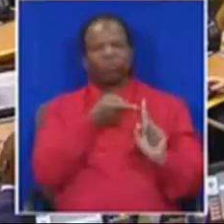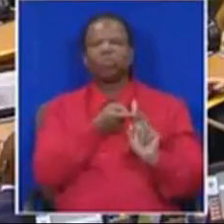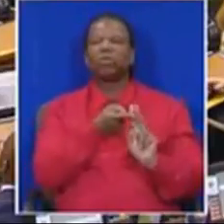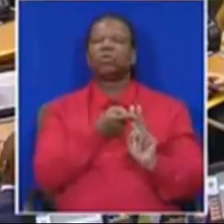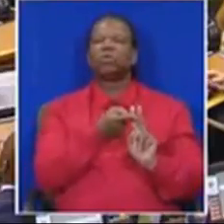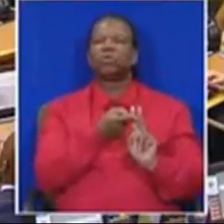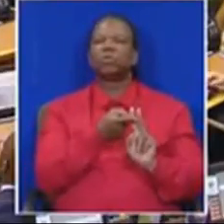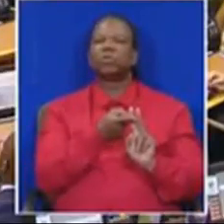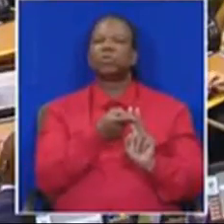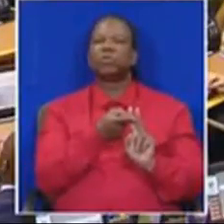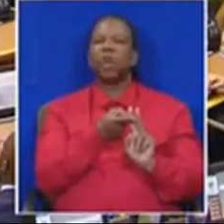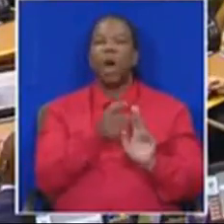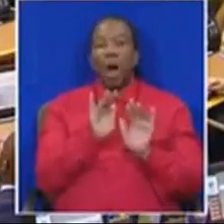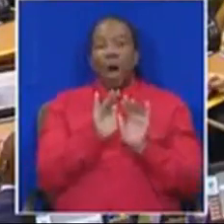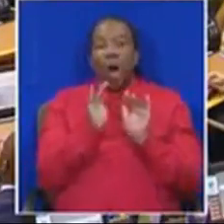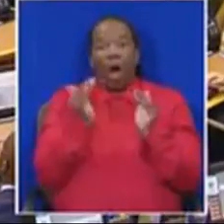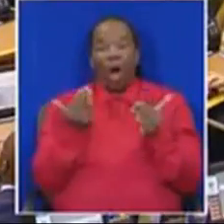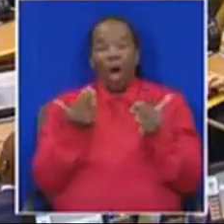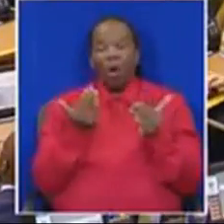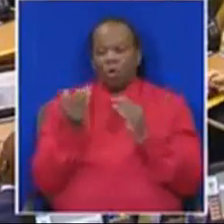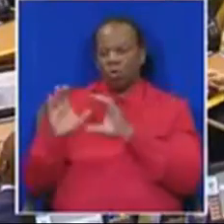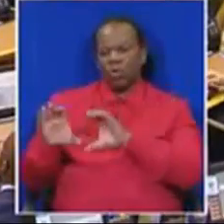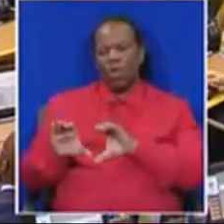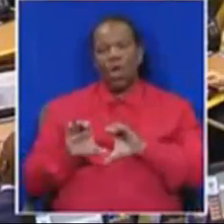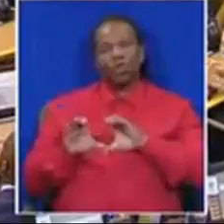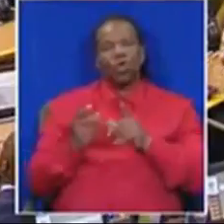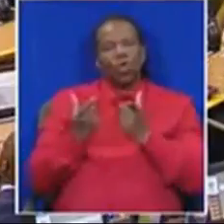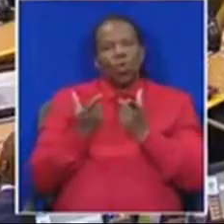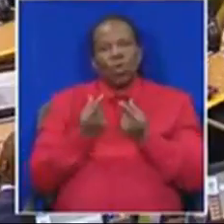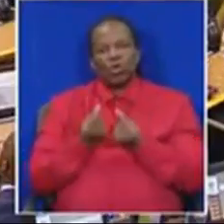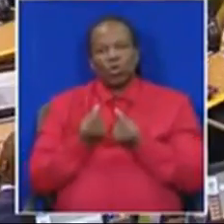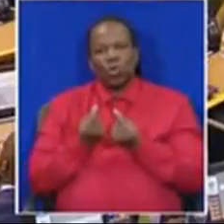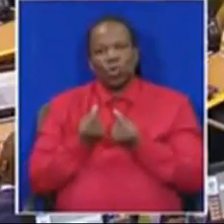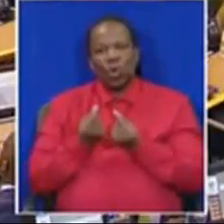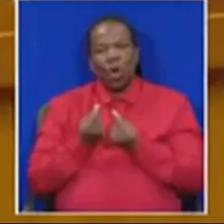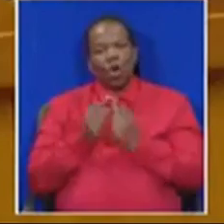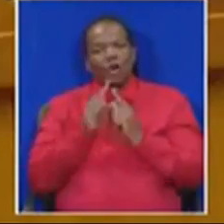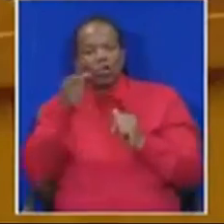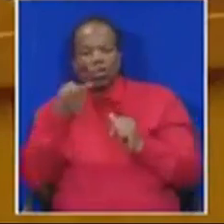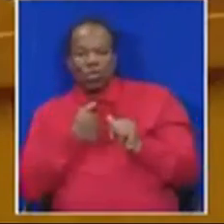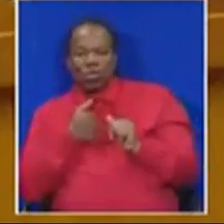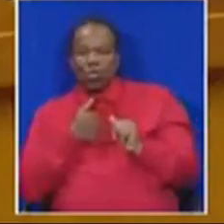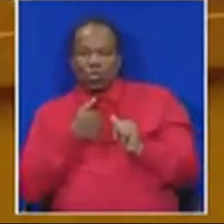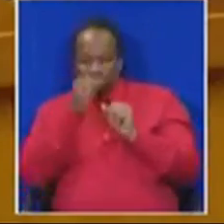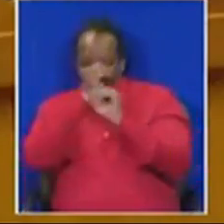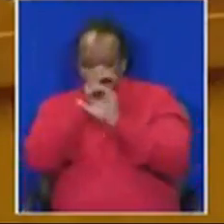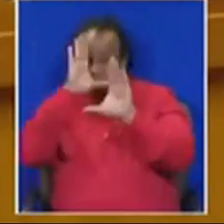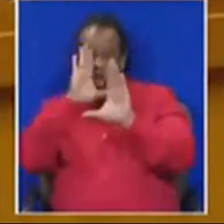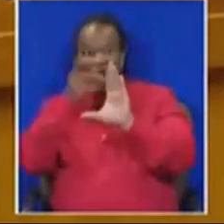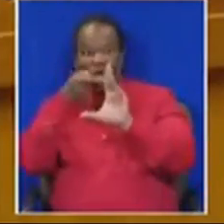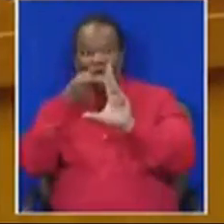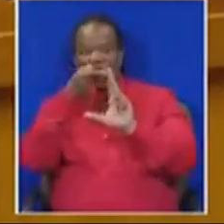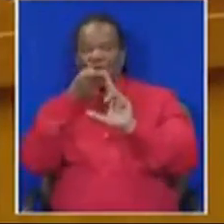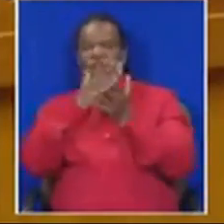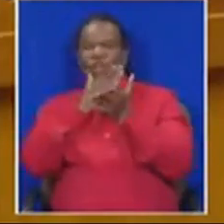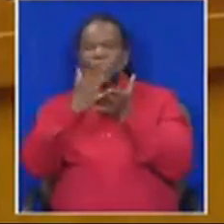particularly in direct action towards the achievement of their shared vision of a better society in our